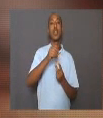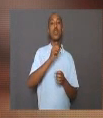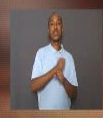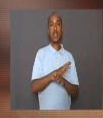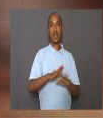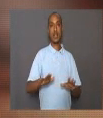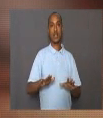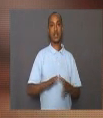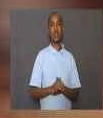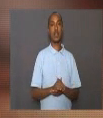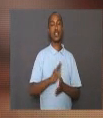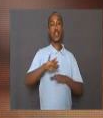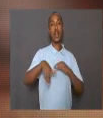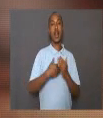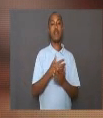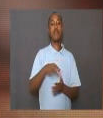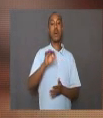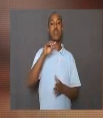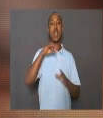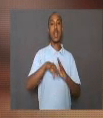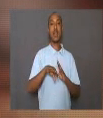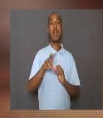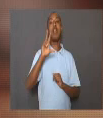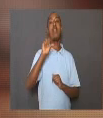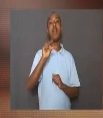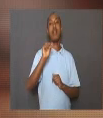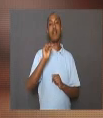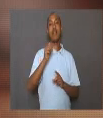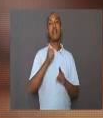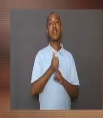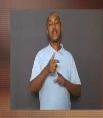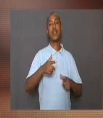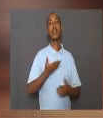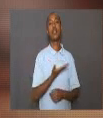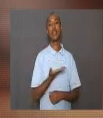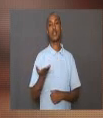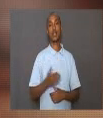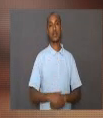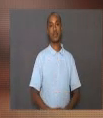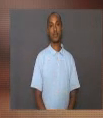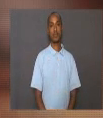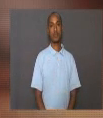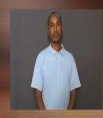earth or generally found in non-living things.